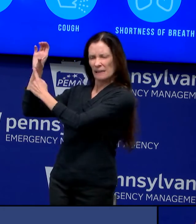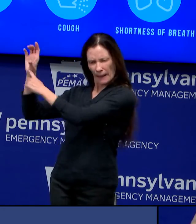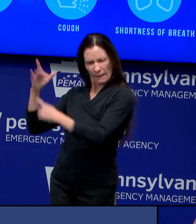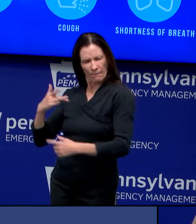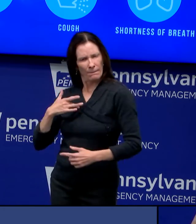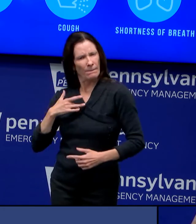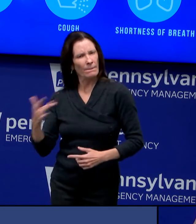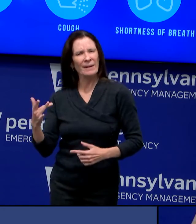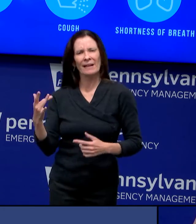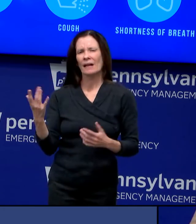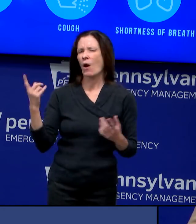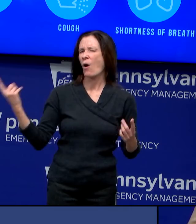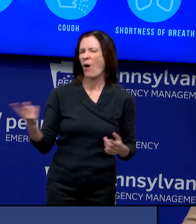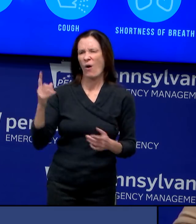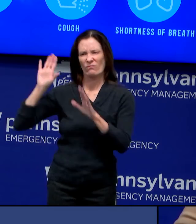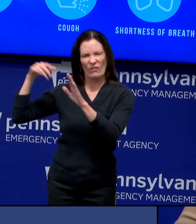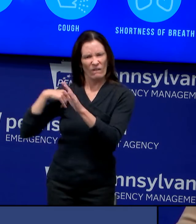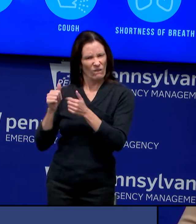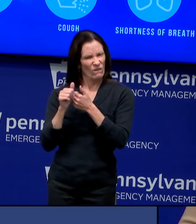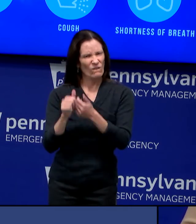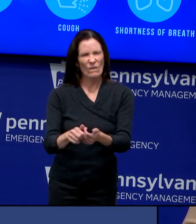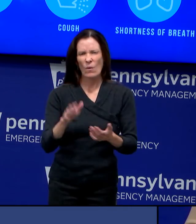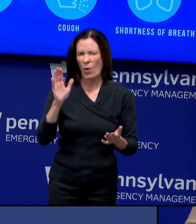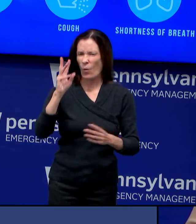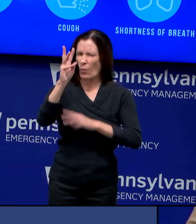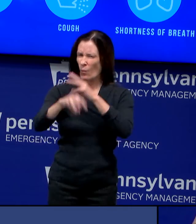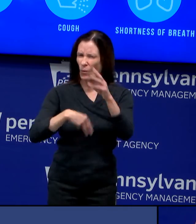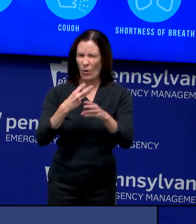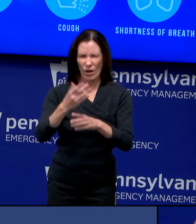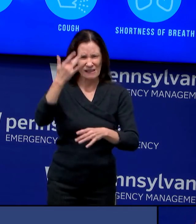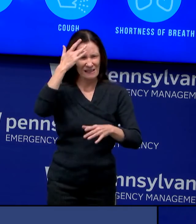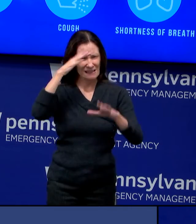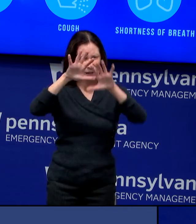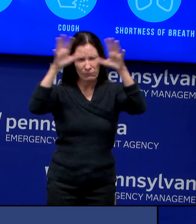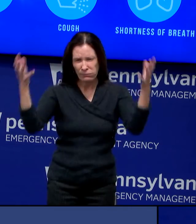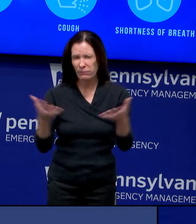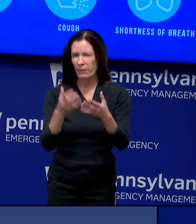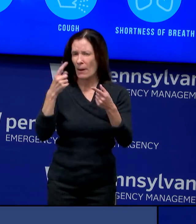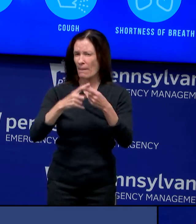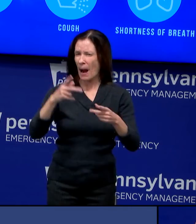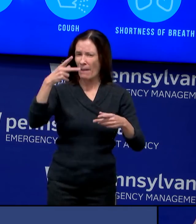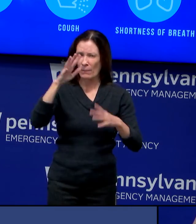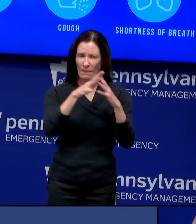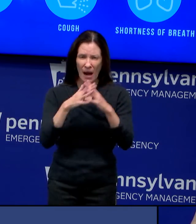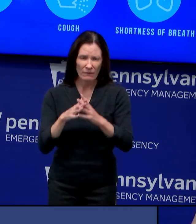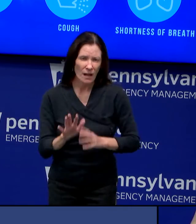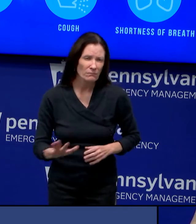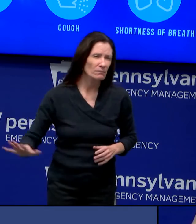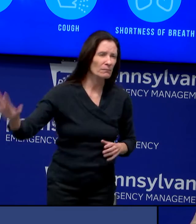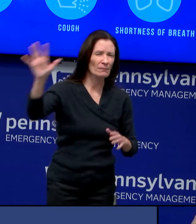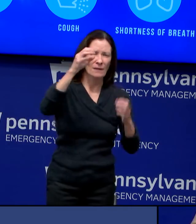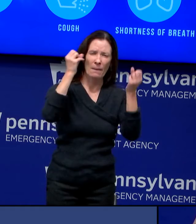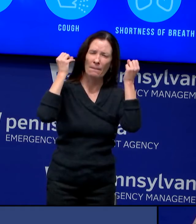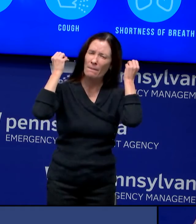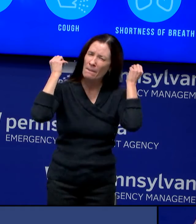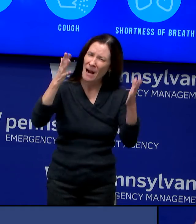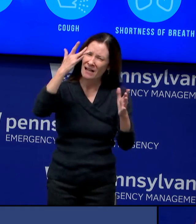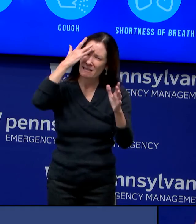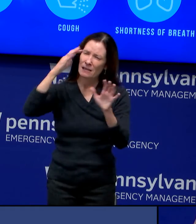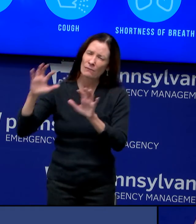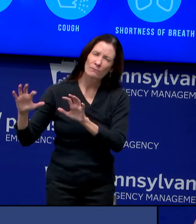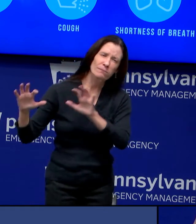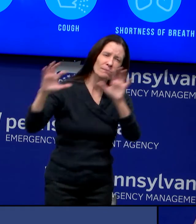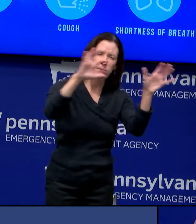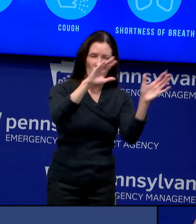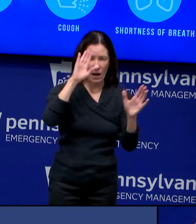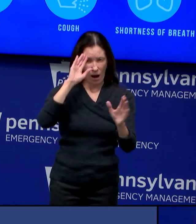difficult. I don't know some of the specifics about those specific counties, but we do know that there are a number of different reasons why cases